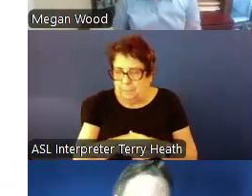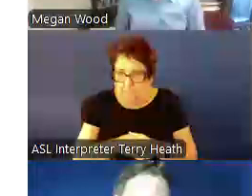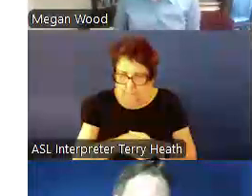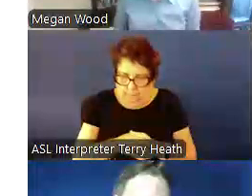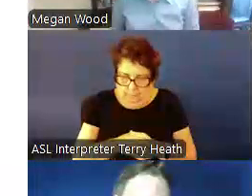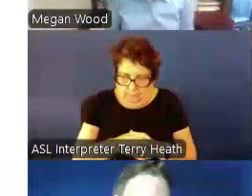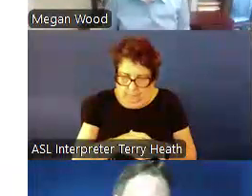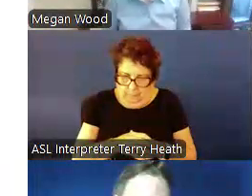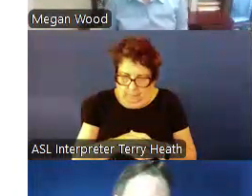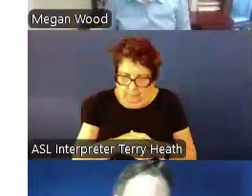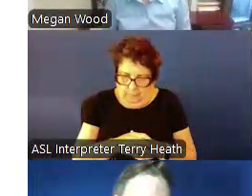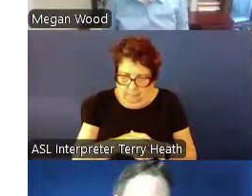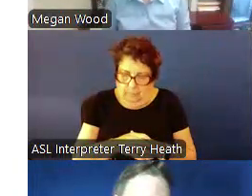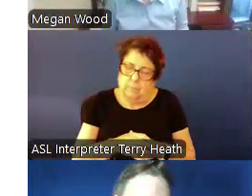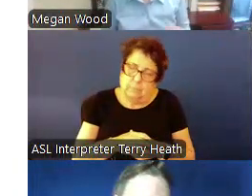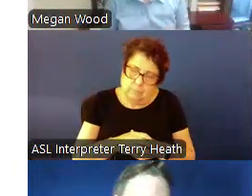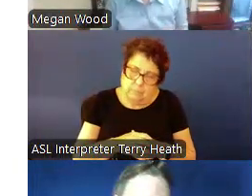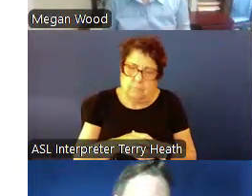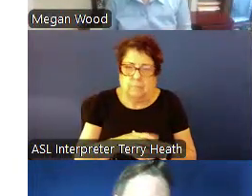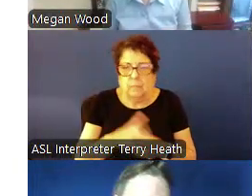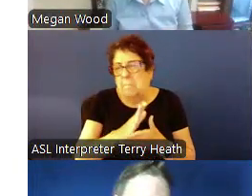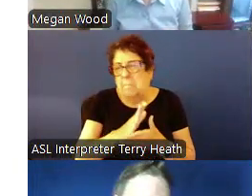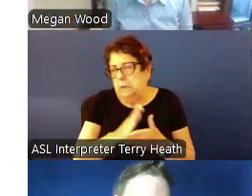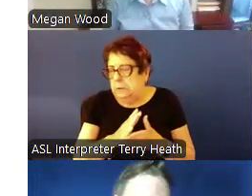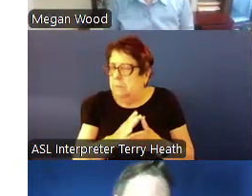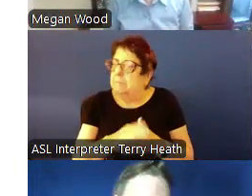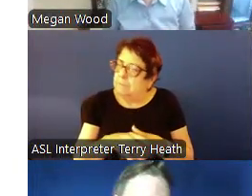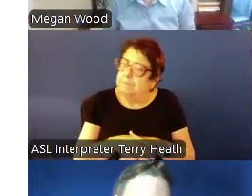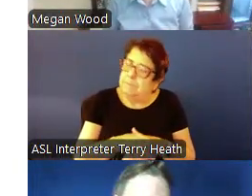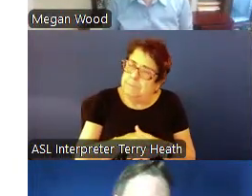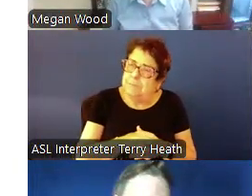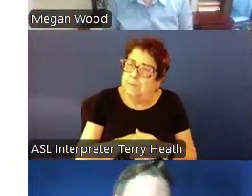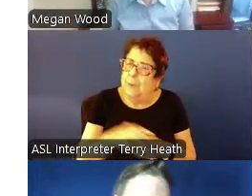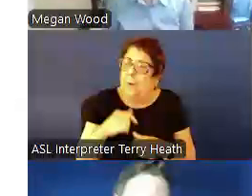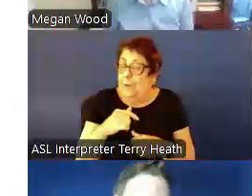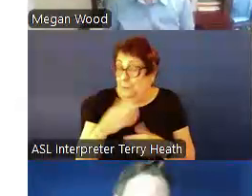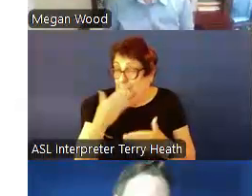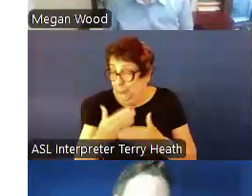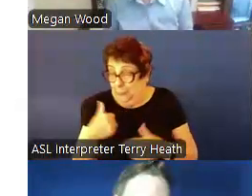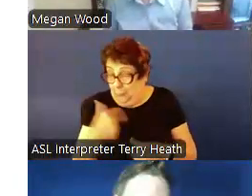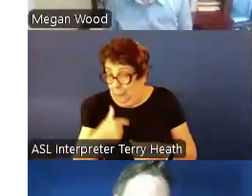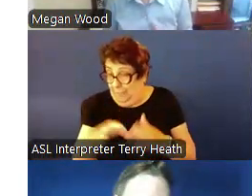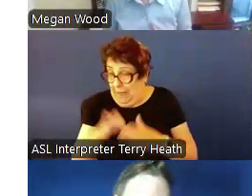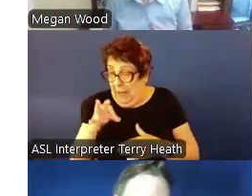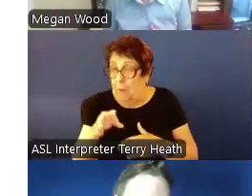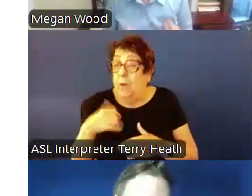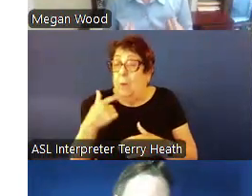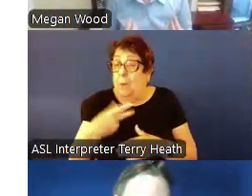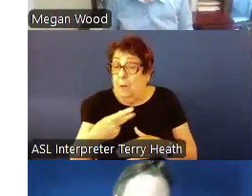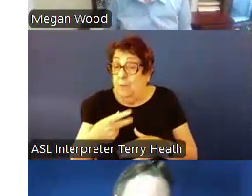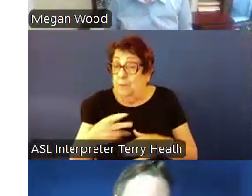it's partially serendipitous that we found out that we were both doing outreach in the same building, but then